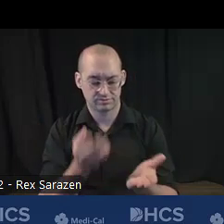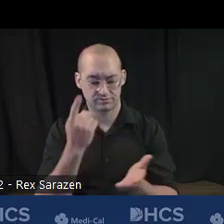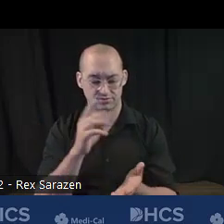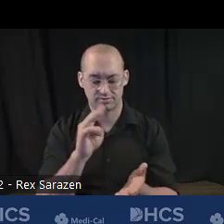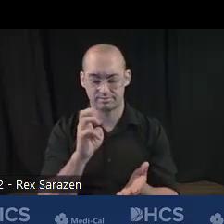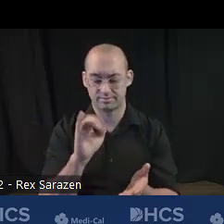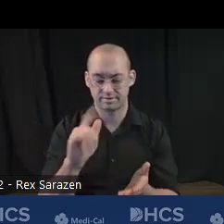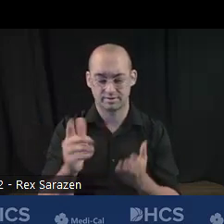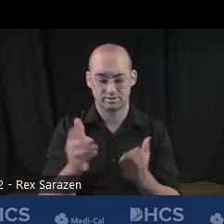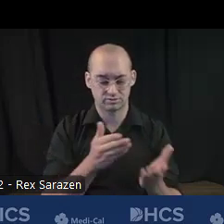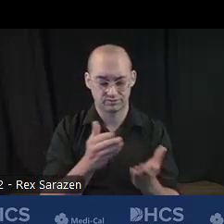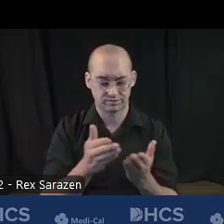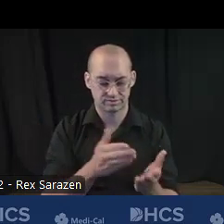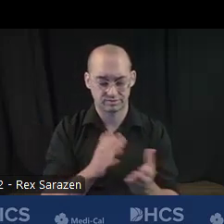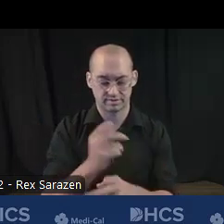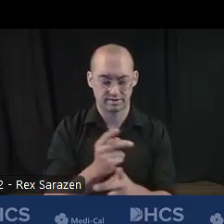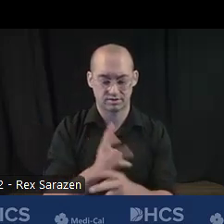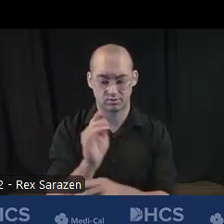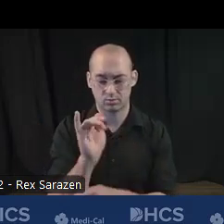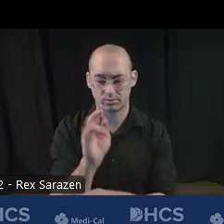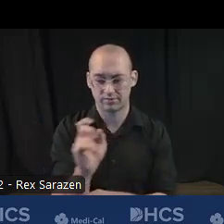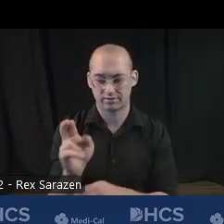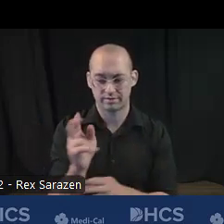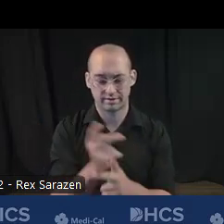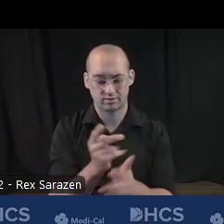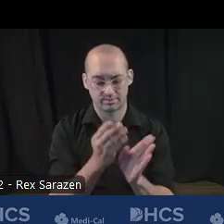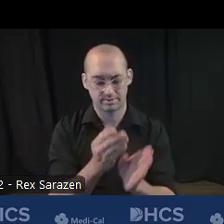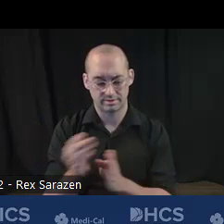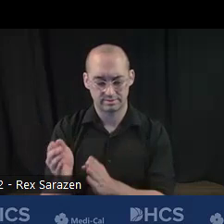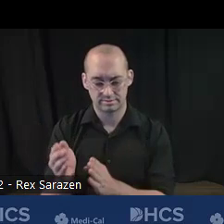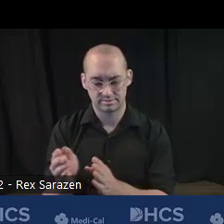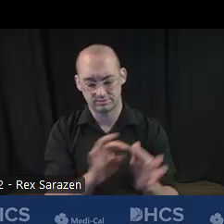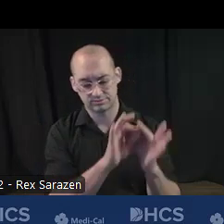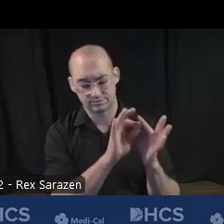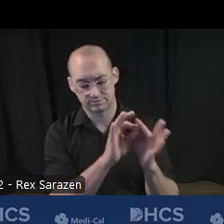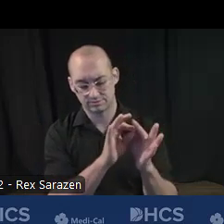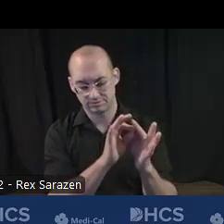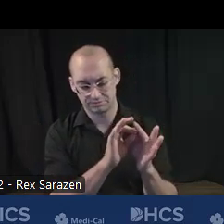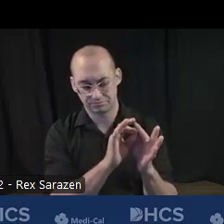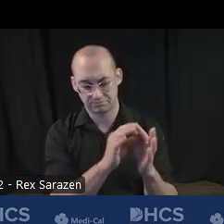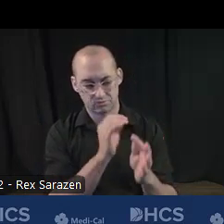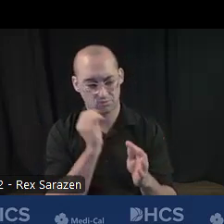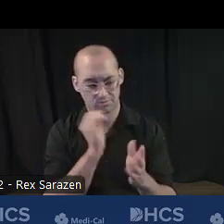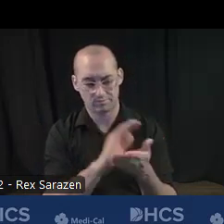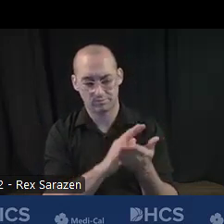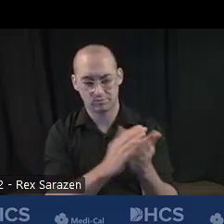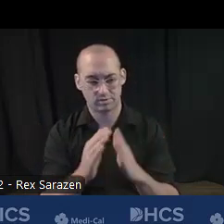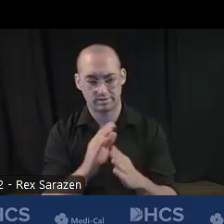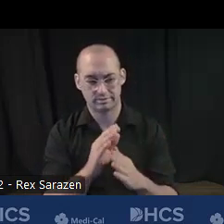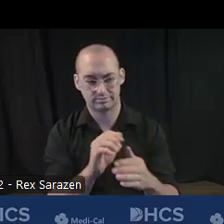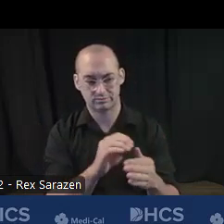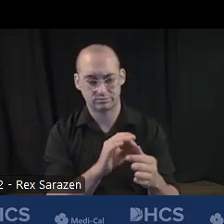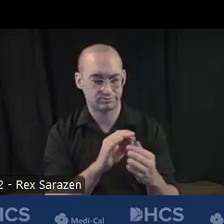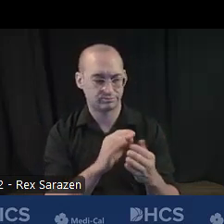caregivers, managed care plans, managed care plan associations, home and community-based services providers and provider